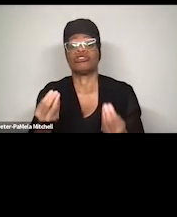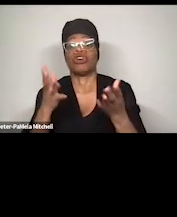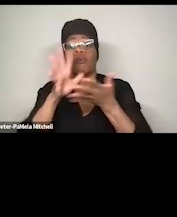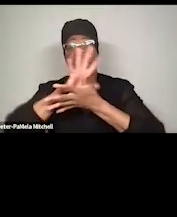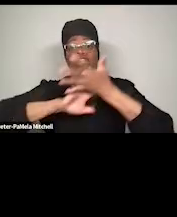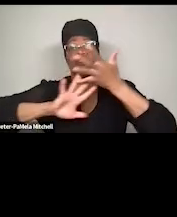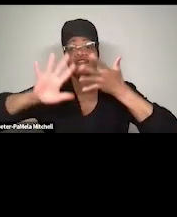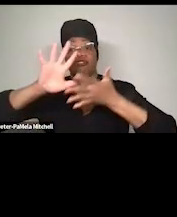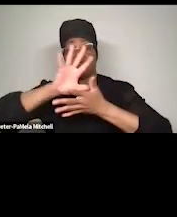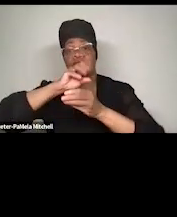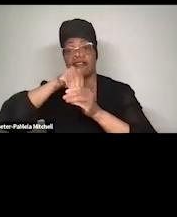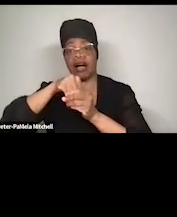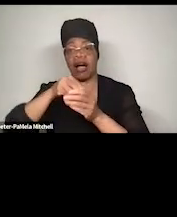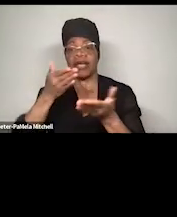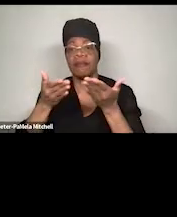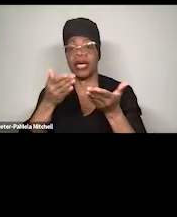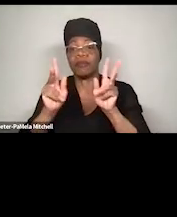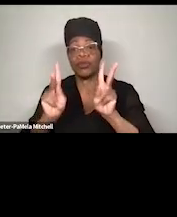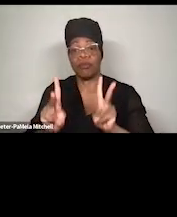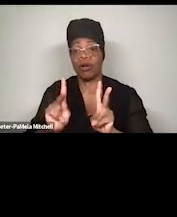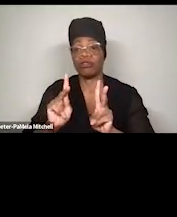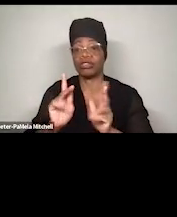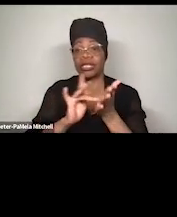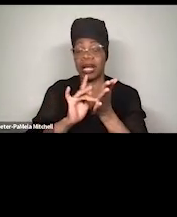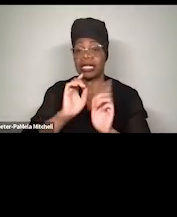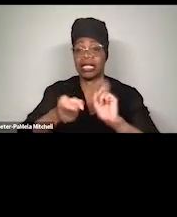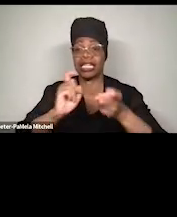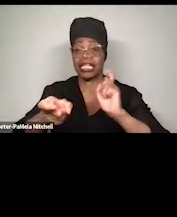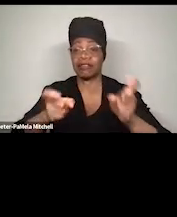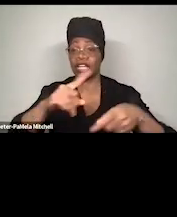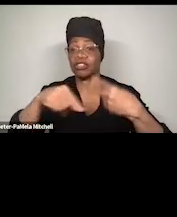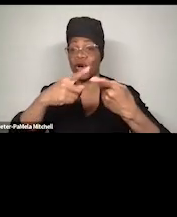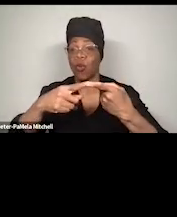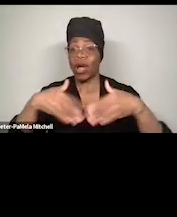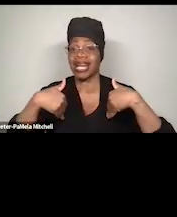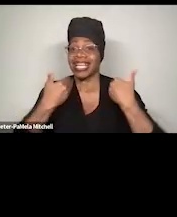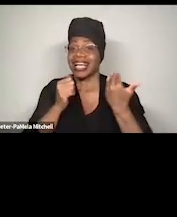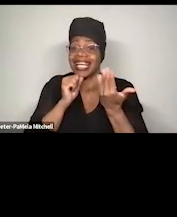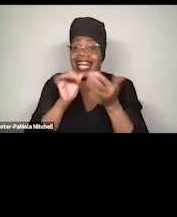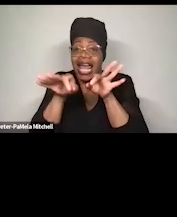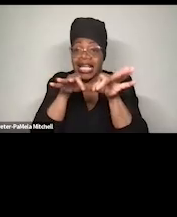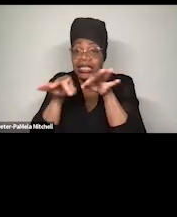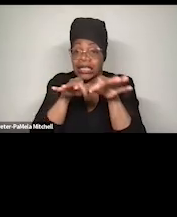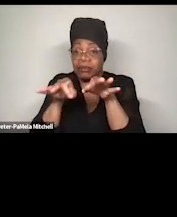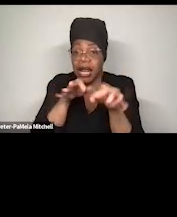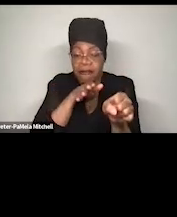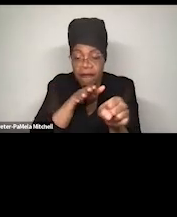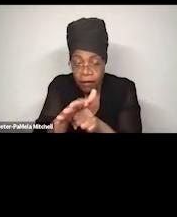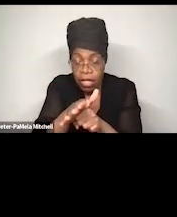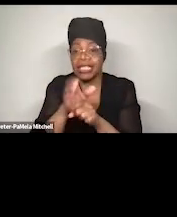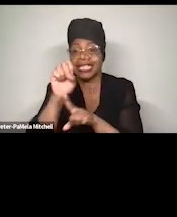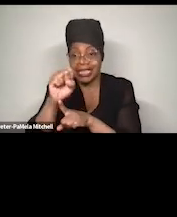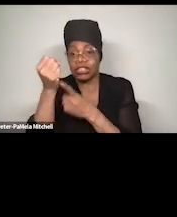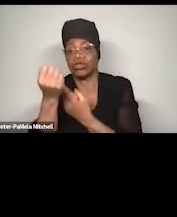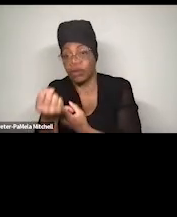around it. And maybe they were just given medication when they were younger and not really explained the whole situation or given other tools